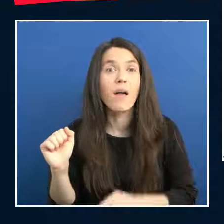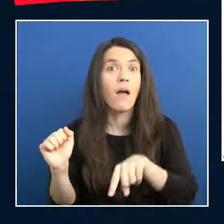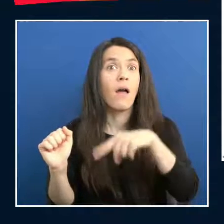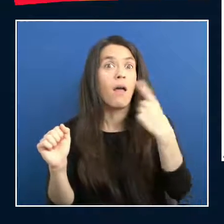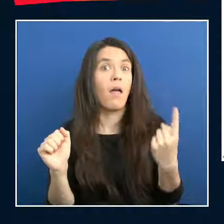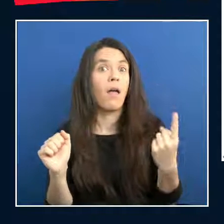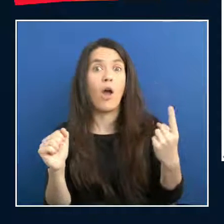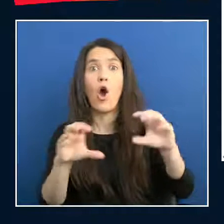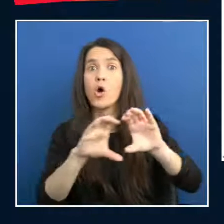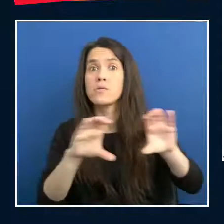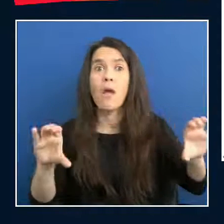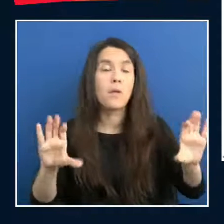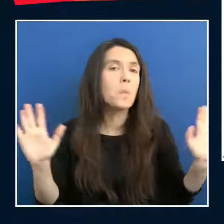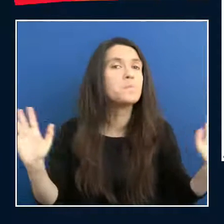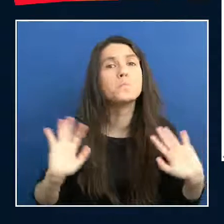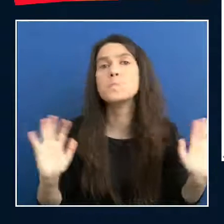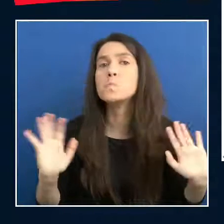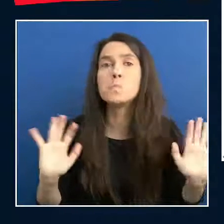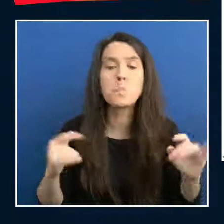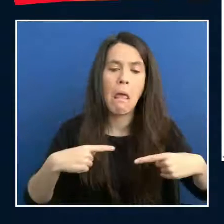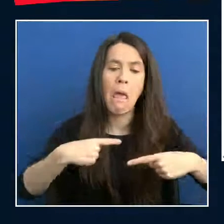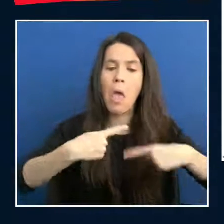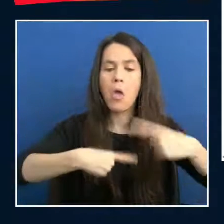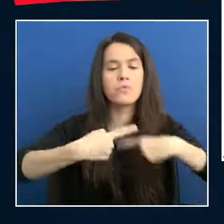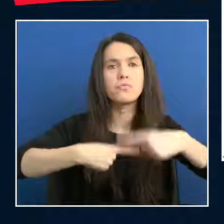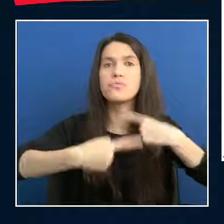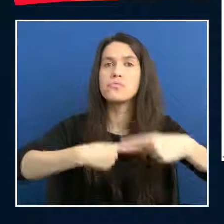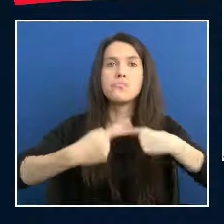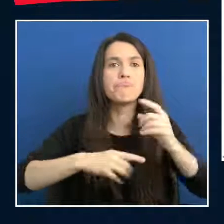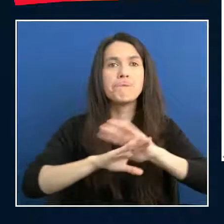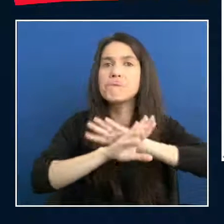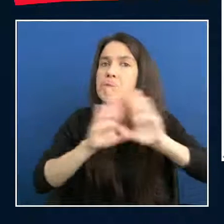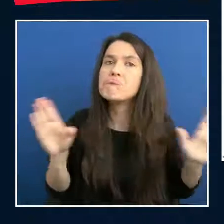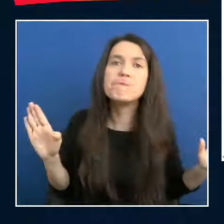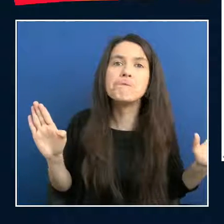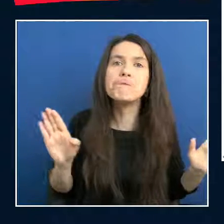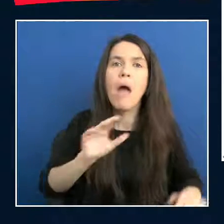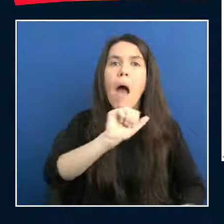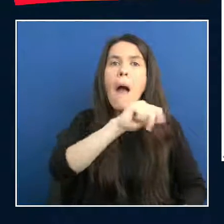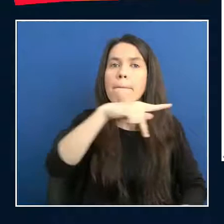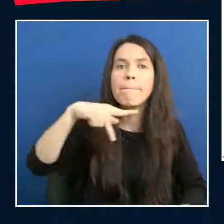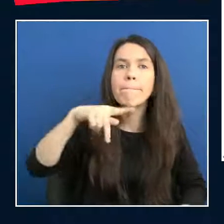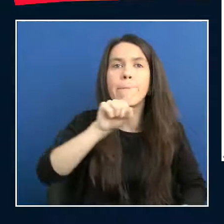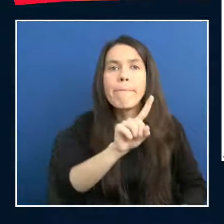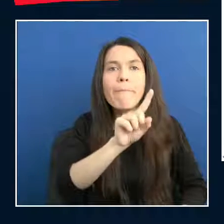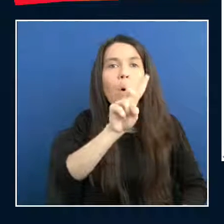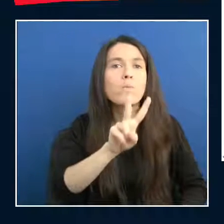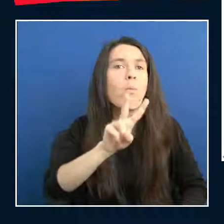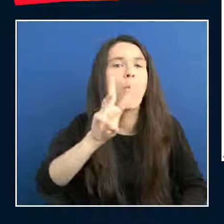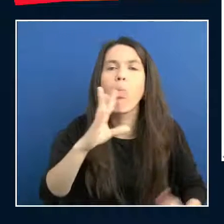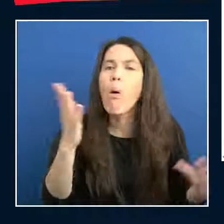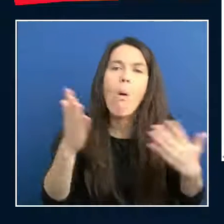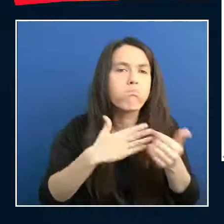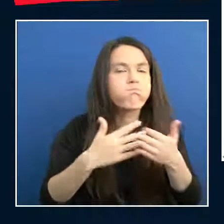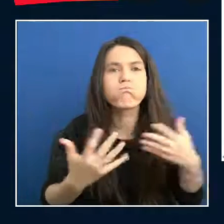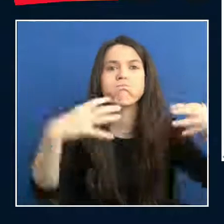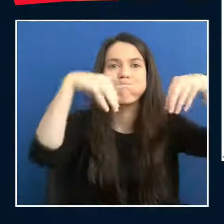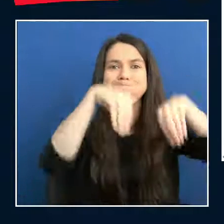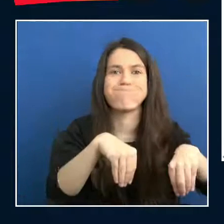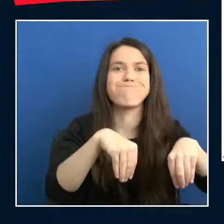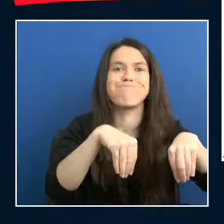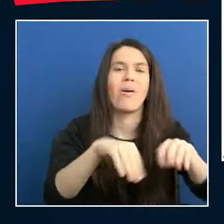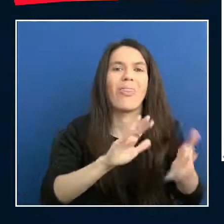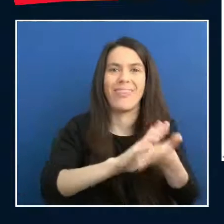engine. And then there's the apps and all the dependencies in the containers. And as you can see, we